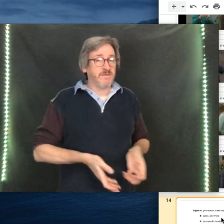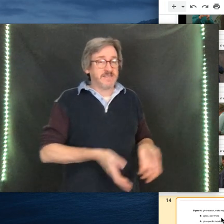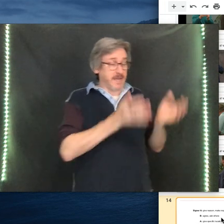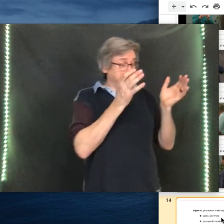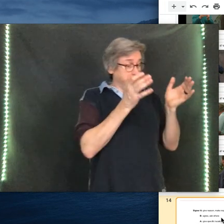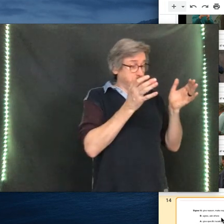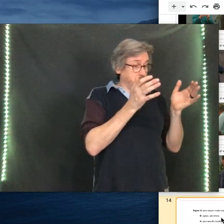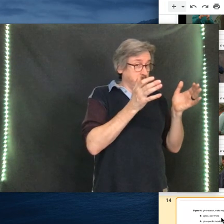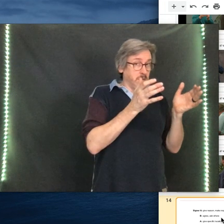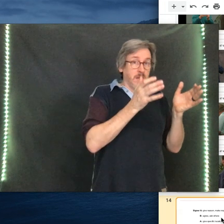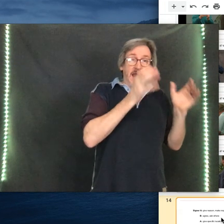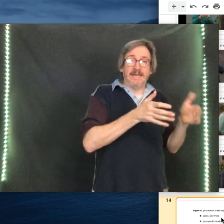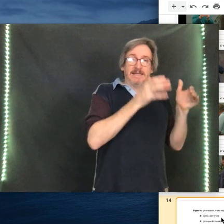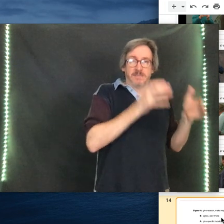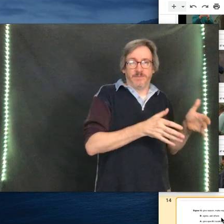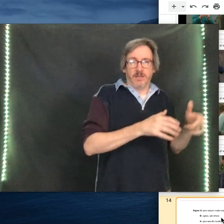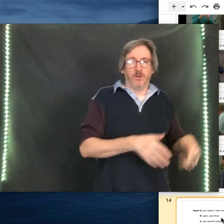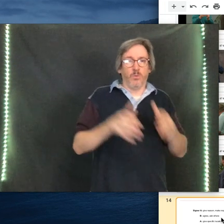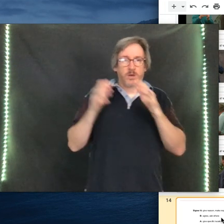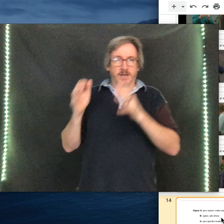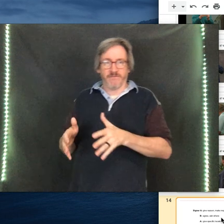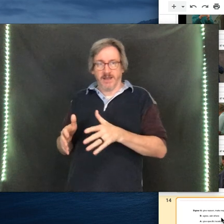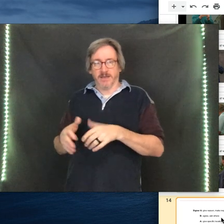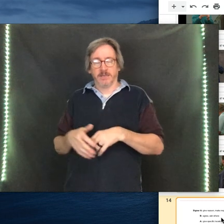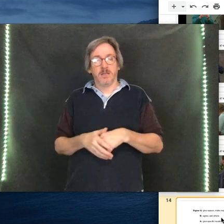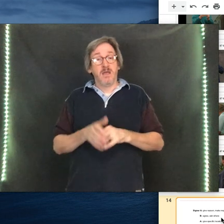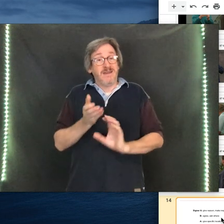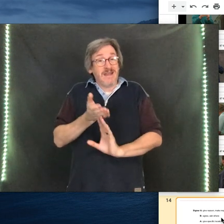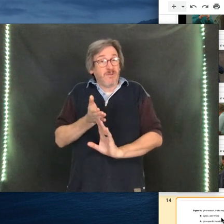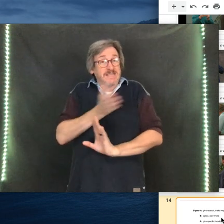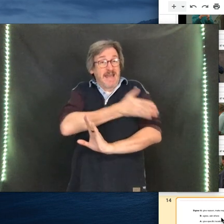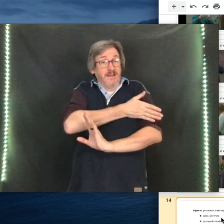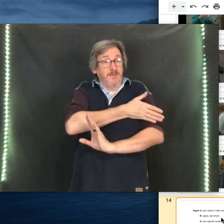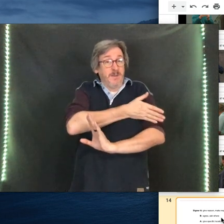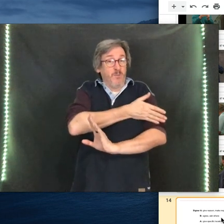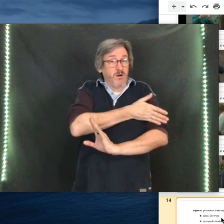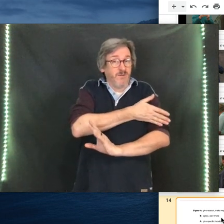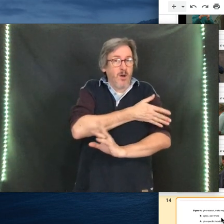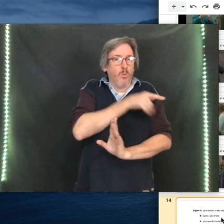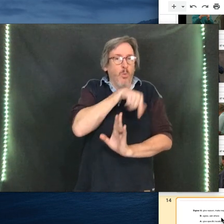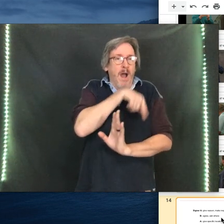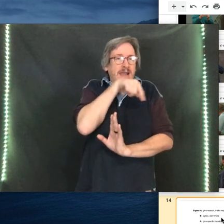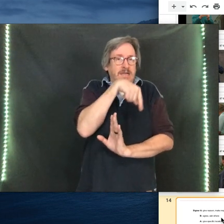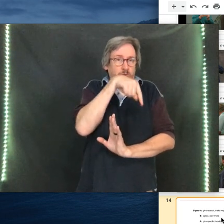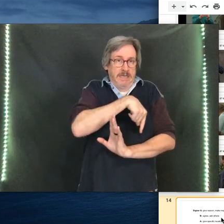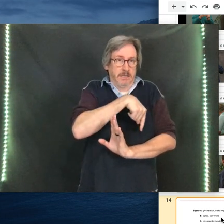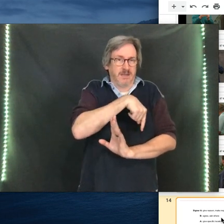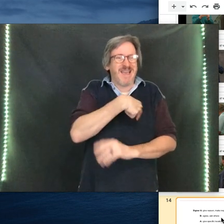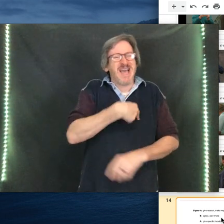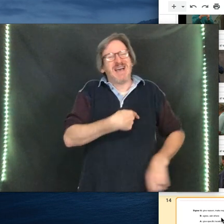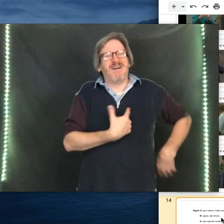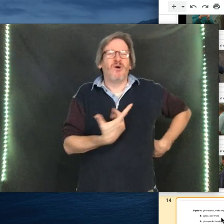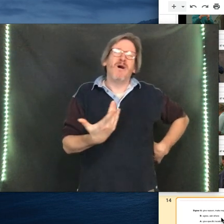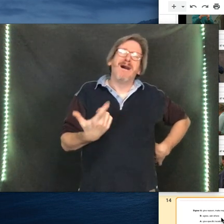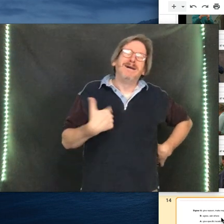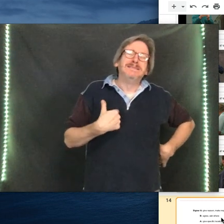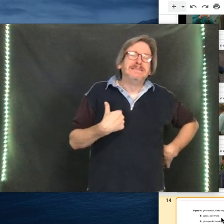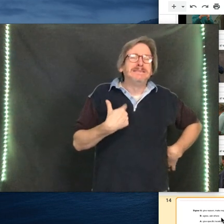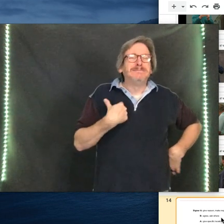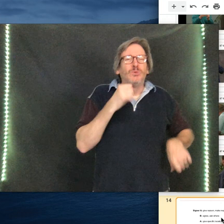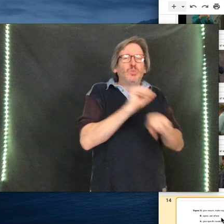now we've said, I need something. Where can I find it? Now let's add a little bit more of why do you need it?